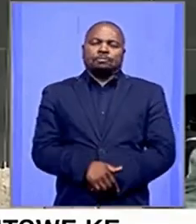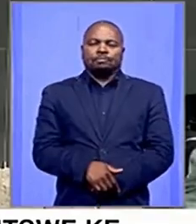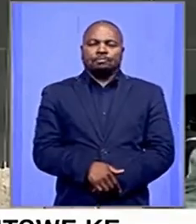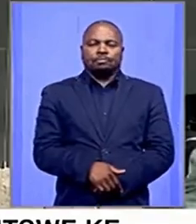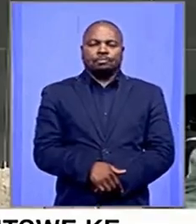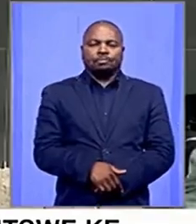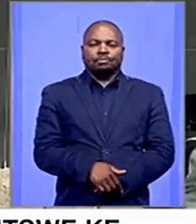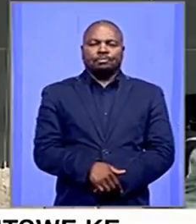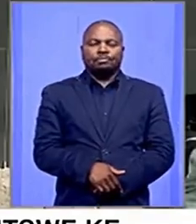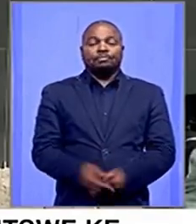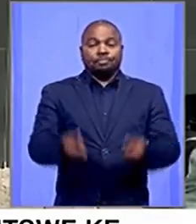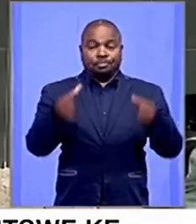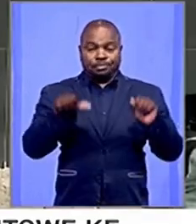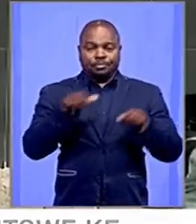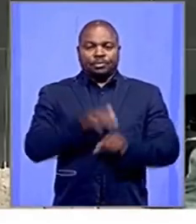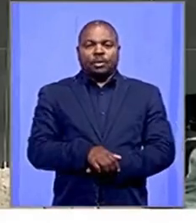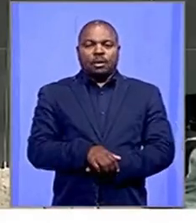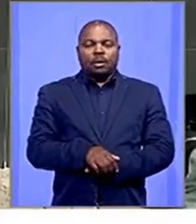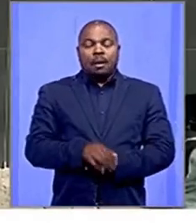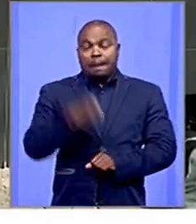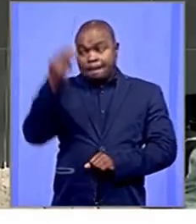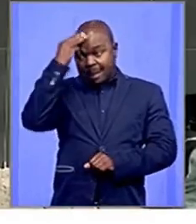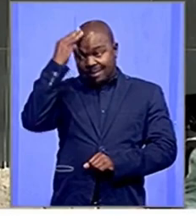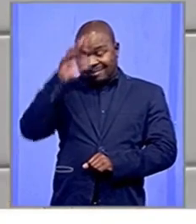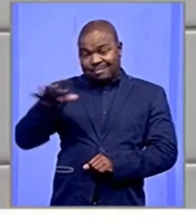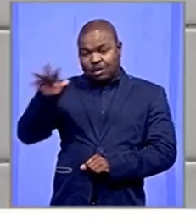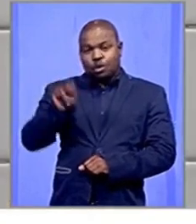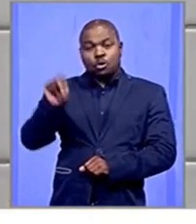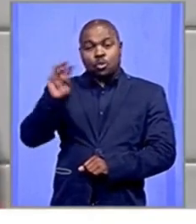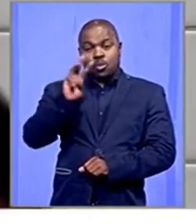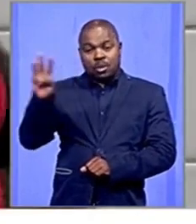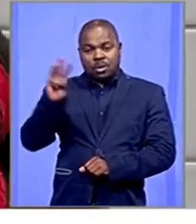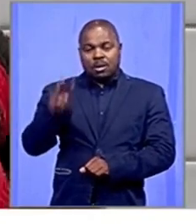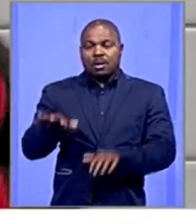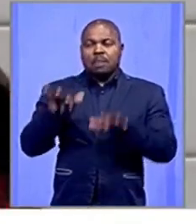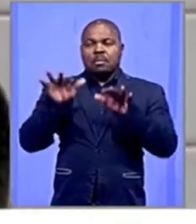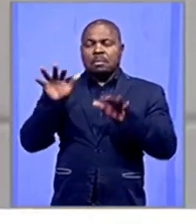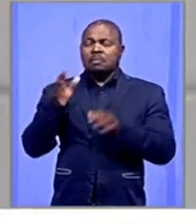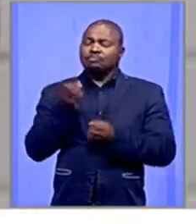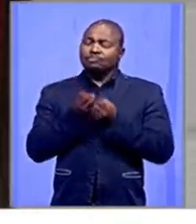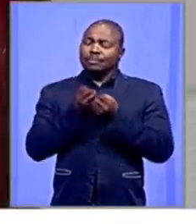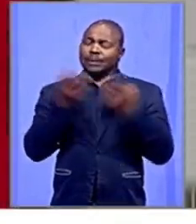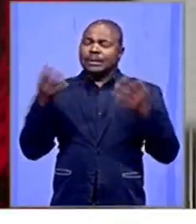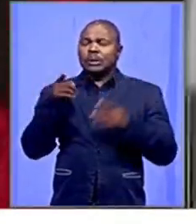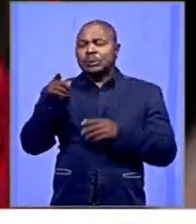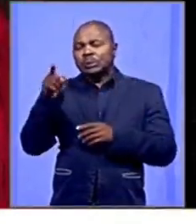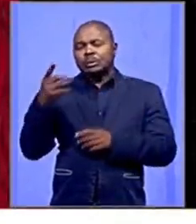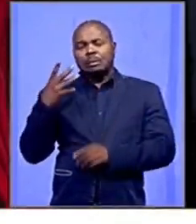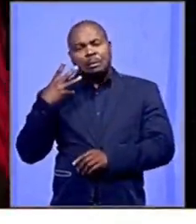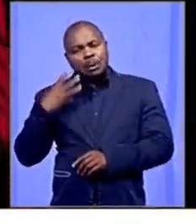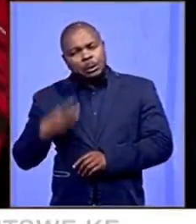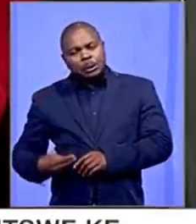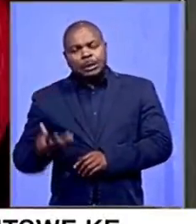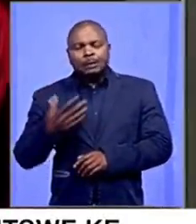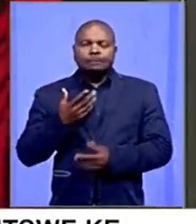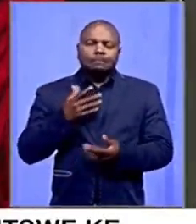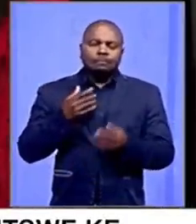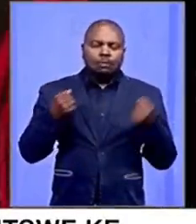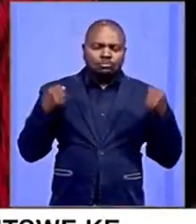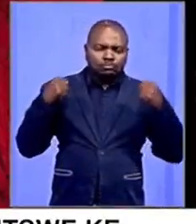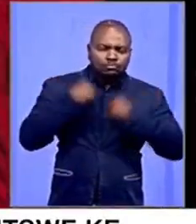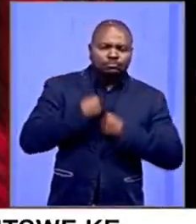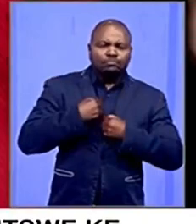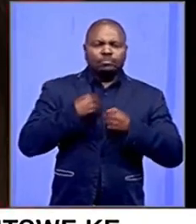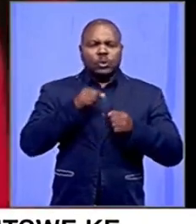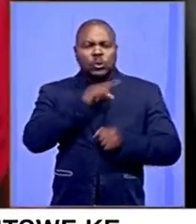kancane Ditaba di sa lejwalo ha ile ka Mahikeng Northwest ba ai ba bangata ba di go jana di mahetleng ba ile ba itshopha ka dikobo